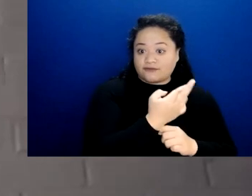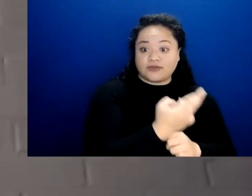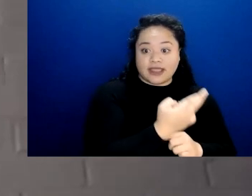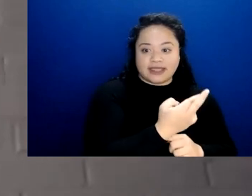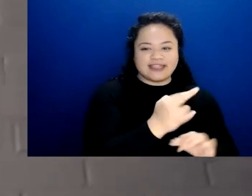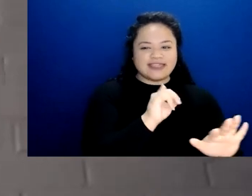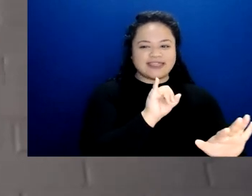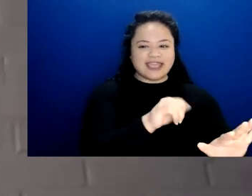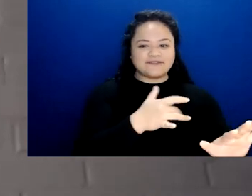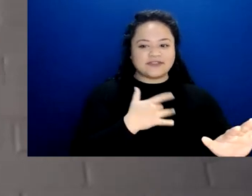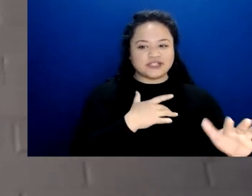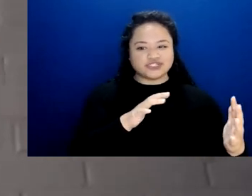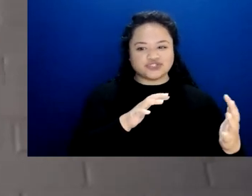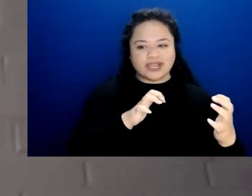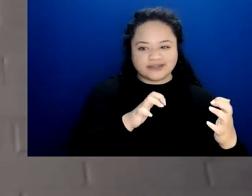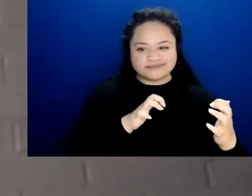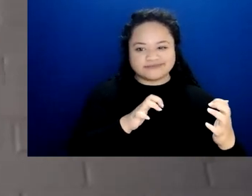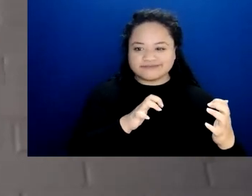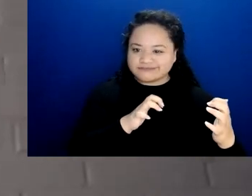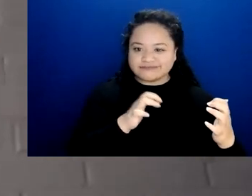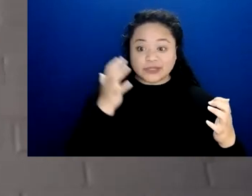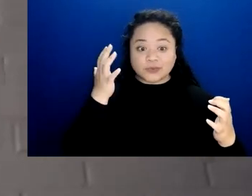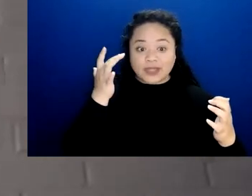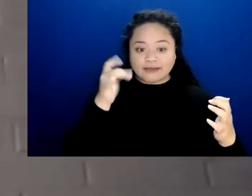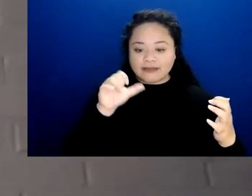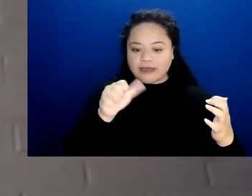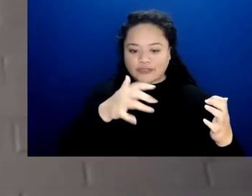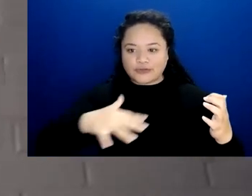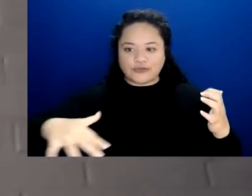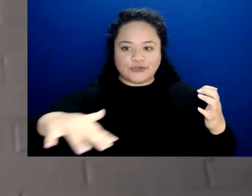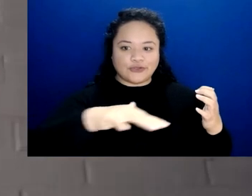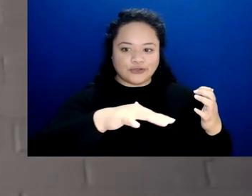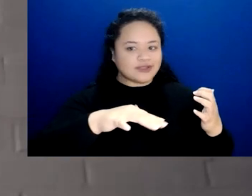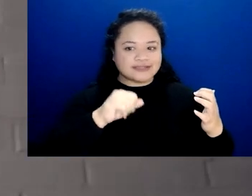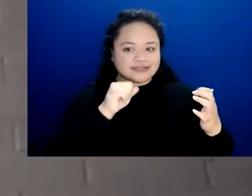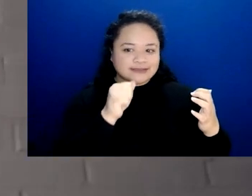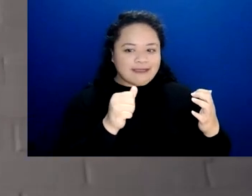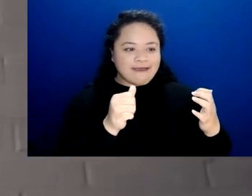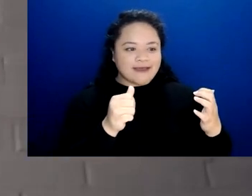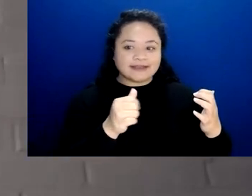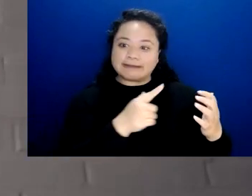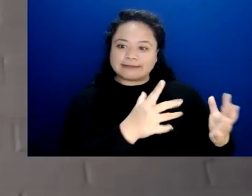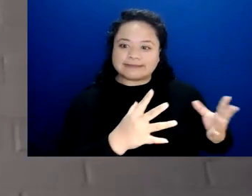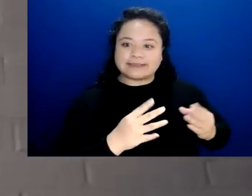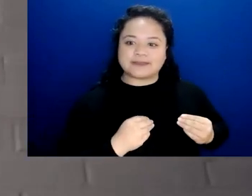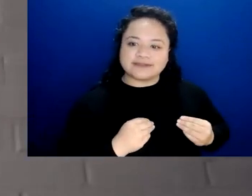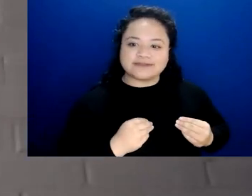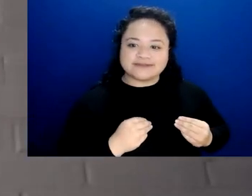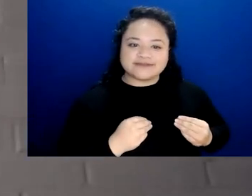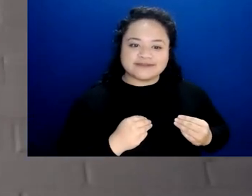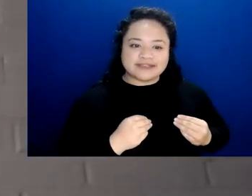strained, because not everybody is going to be as accepting as you are And so that creates, even